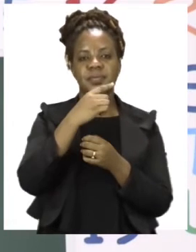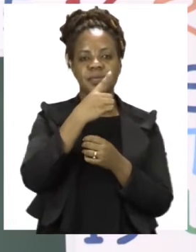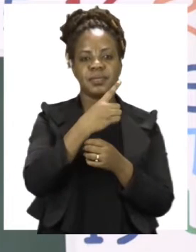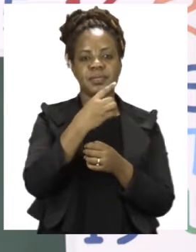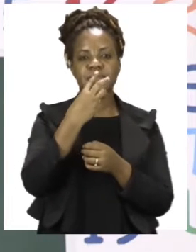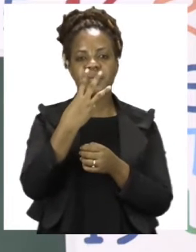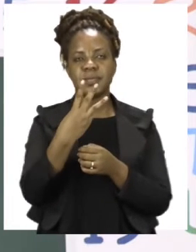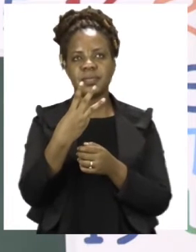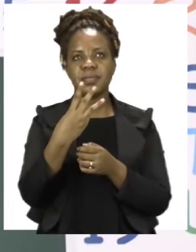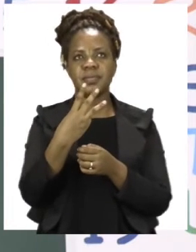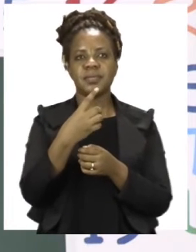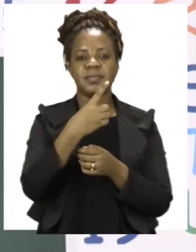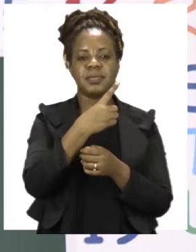13,